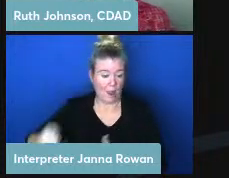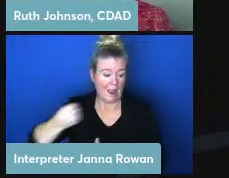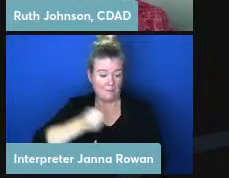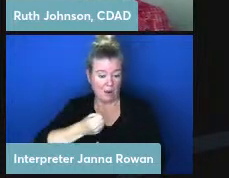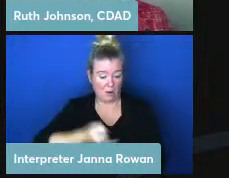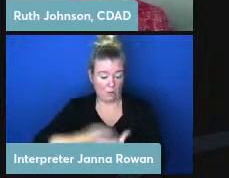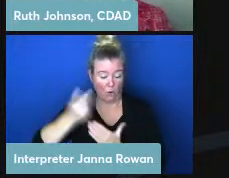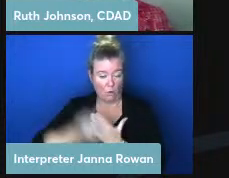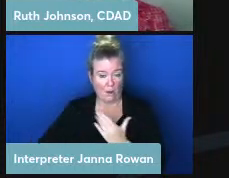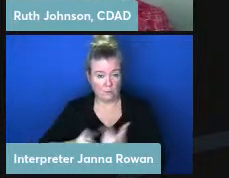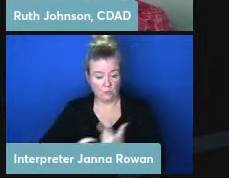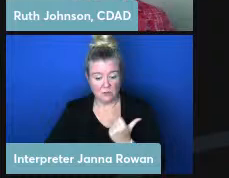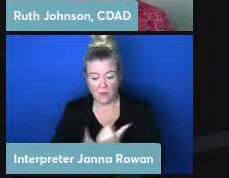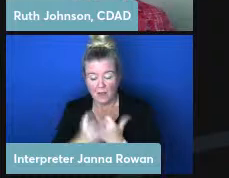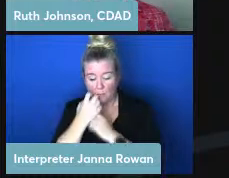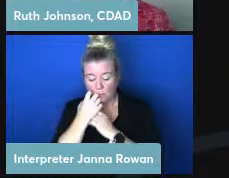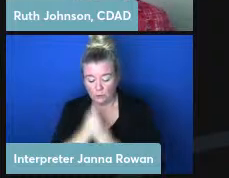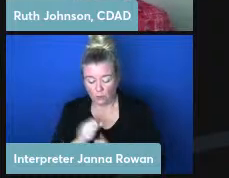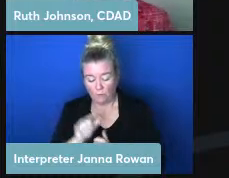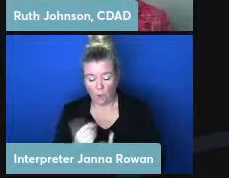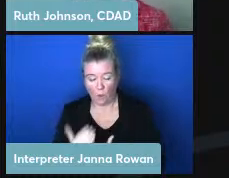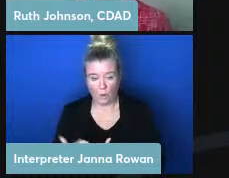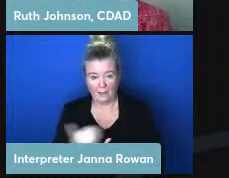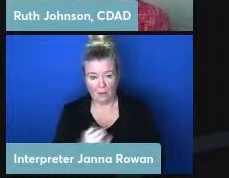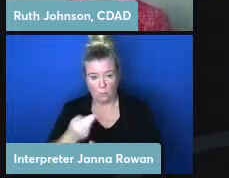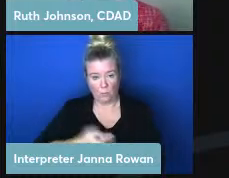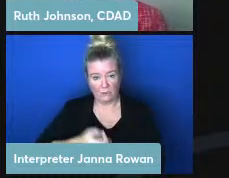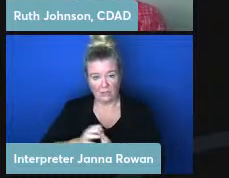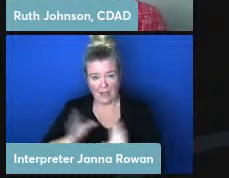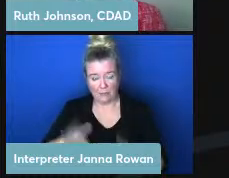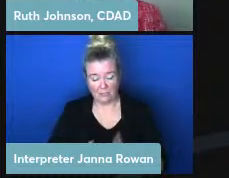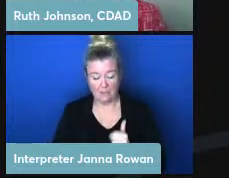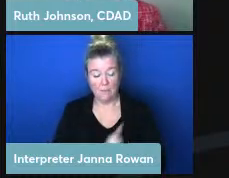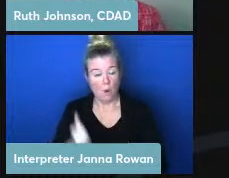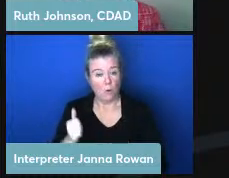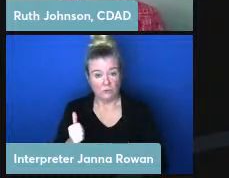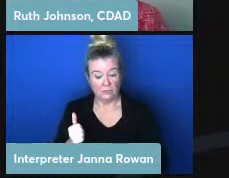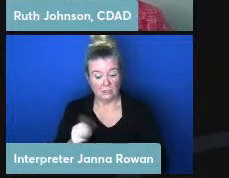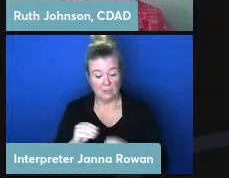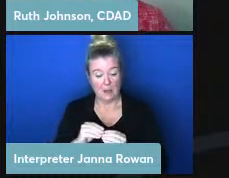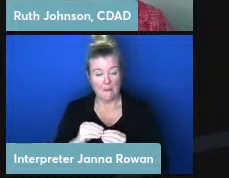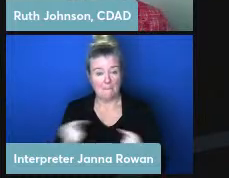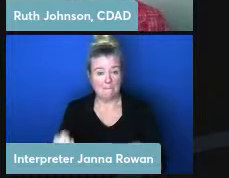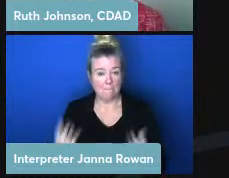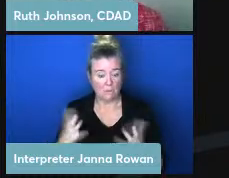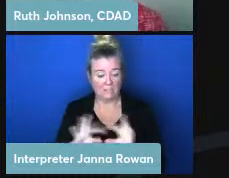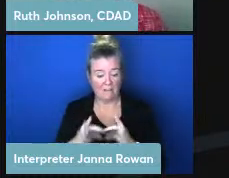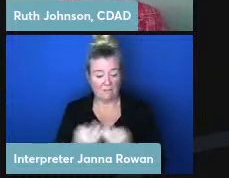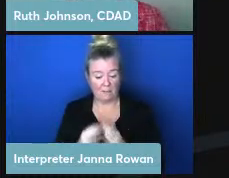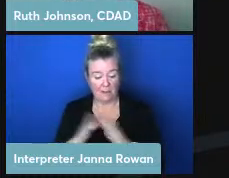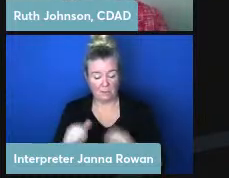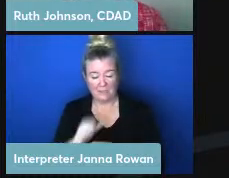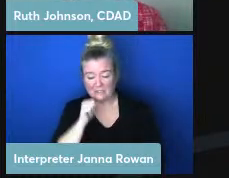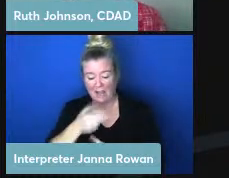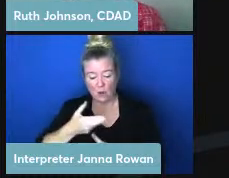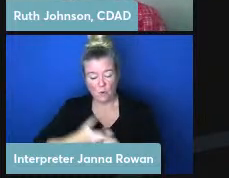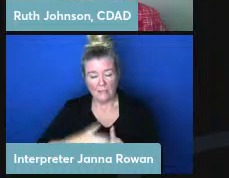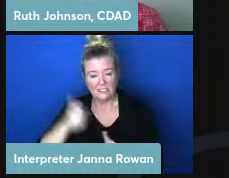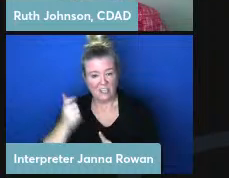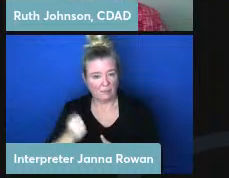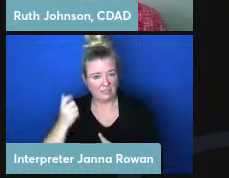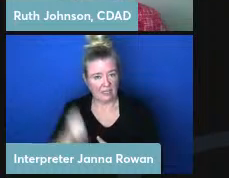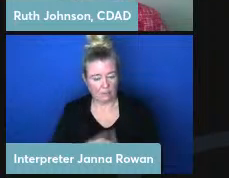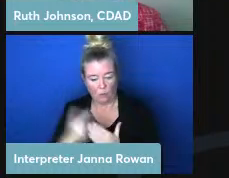for the development and preservation of low-income rental housing. And most of that is multifamily housing, but it's not a rent subsidy program. And the